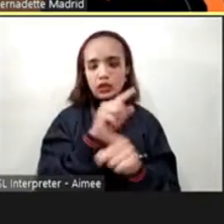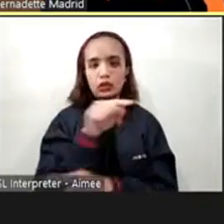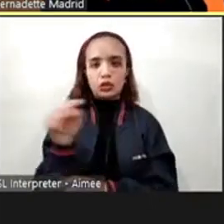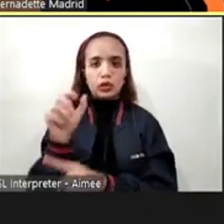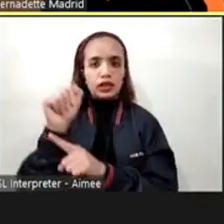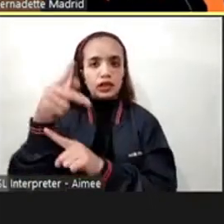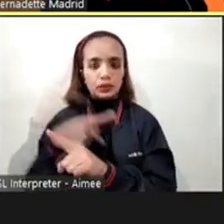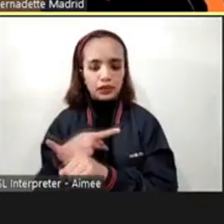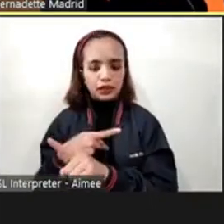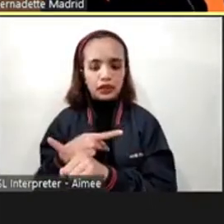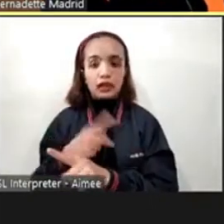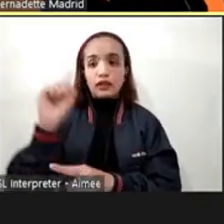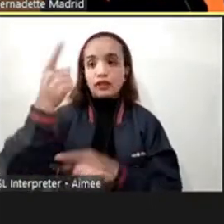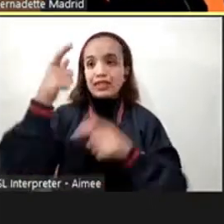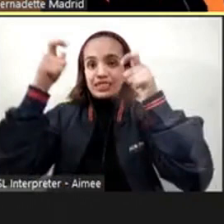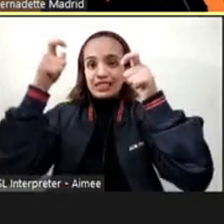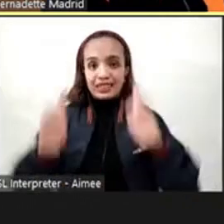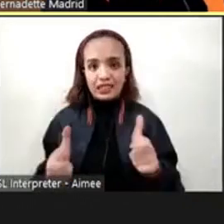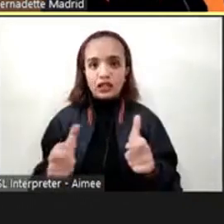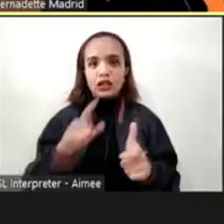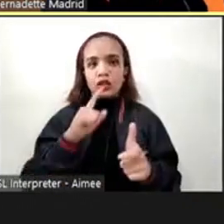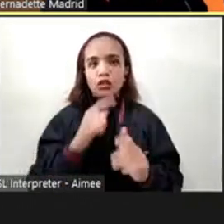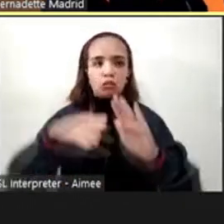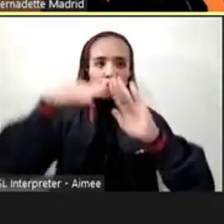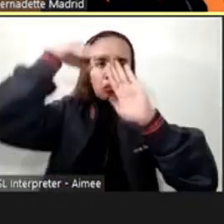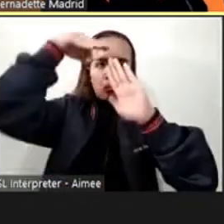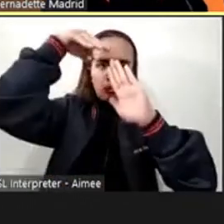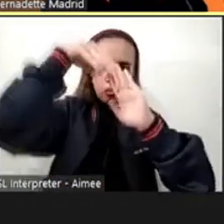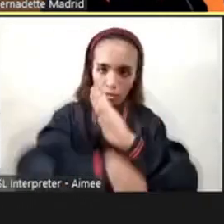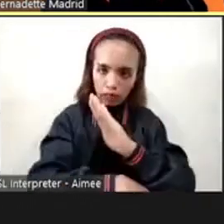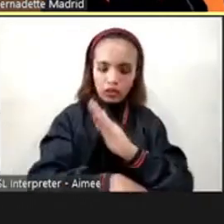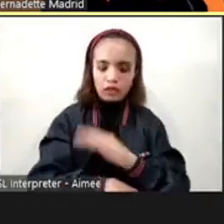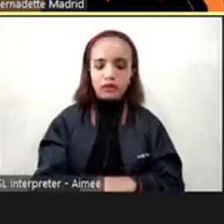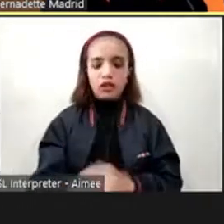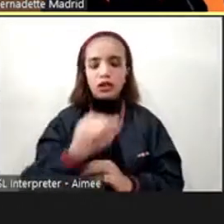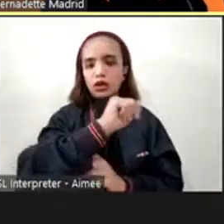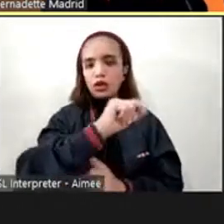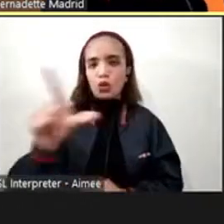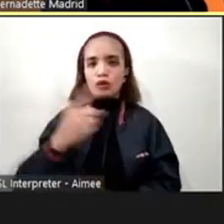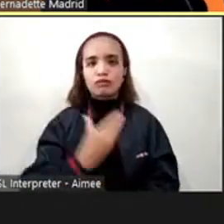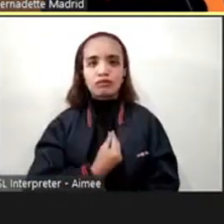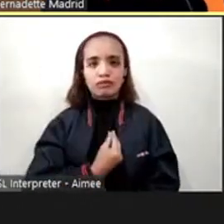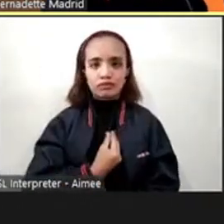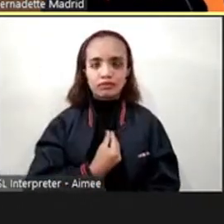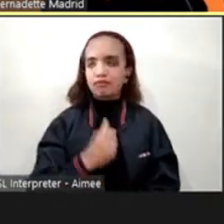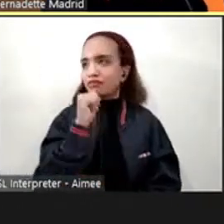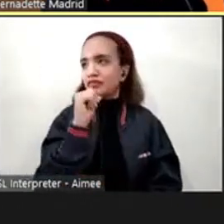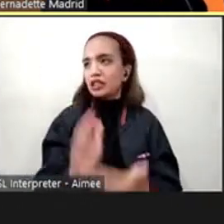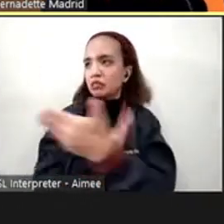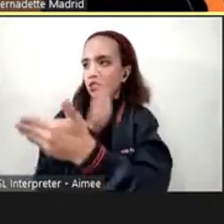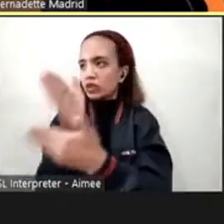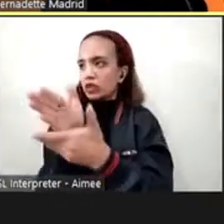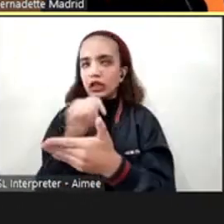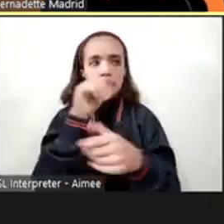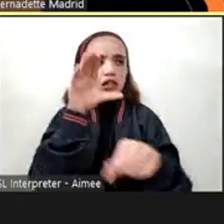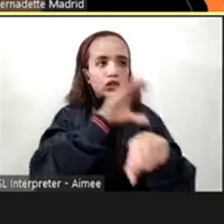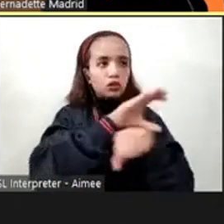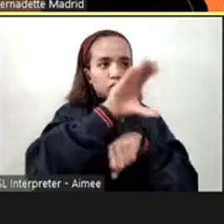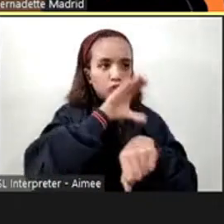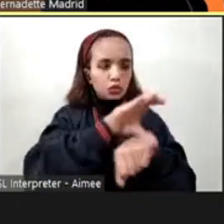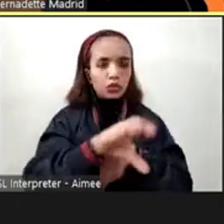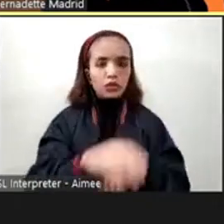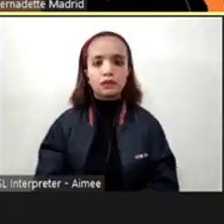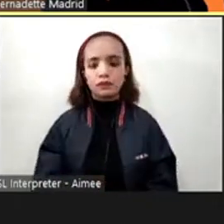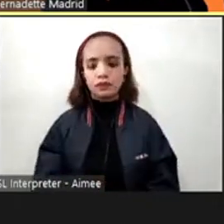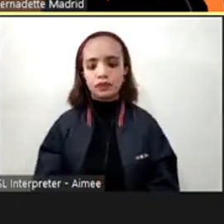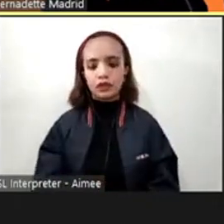first lockdown, talagang bumagsak. Natatakot lahat, hindi pumupunta, hindi kumukonsulta. No? And then